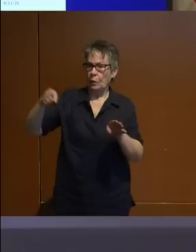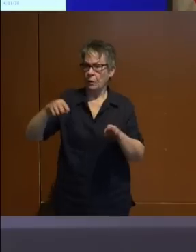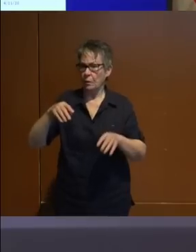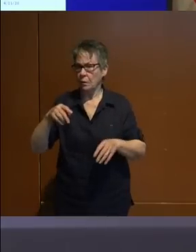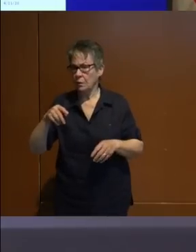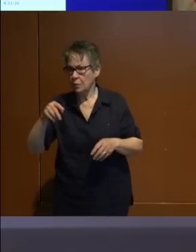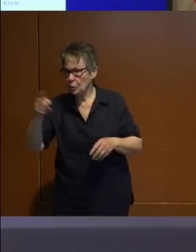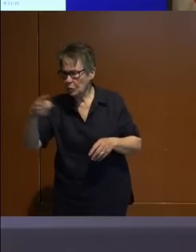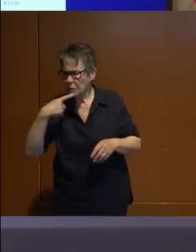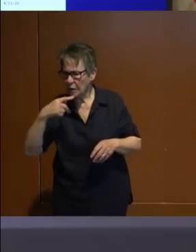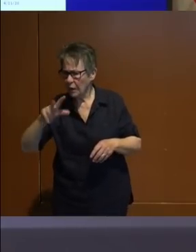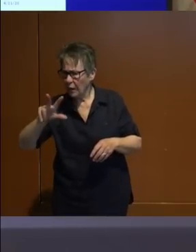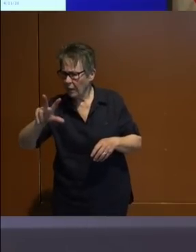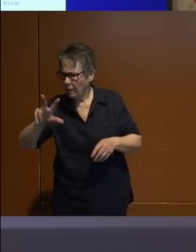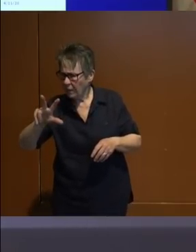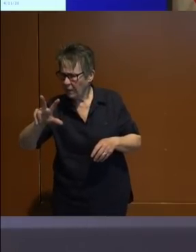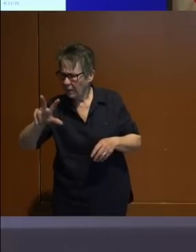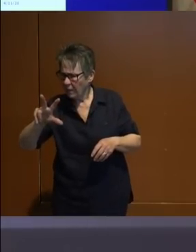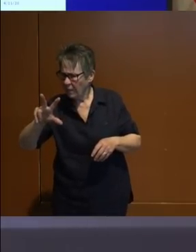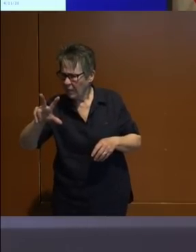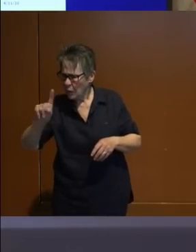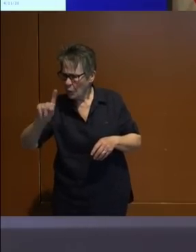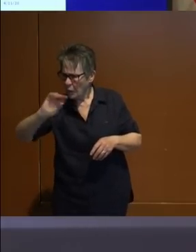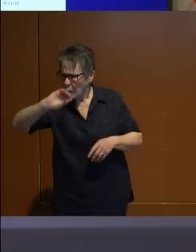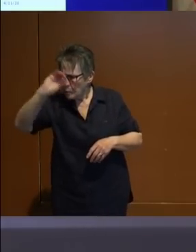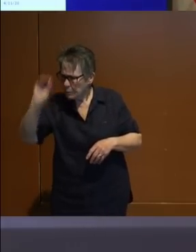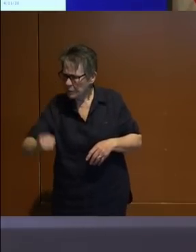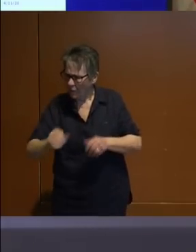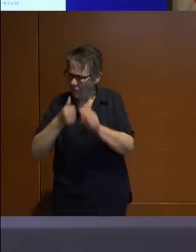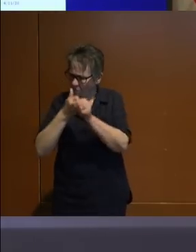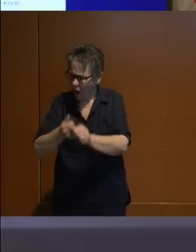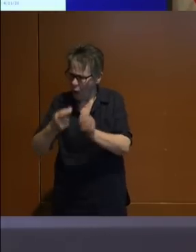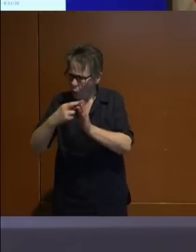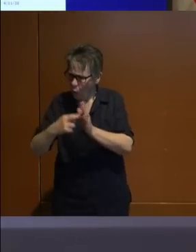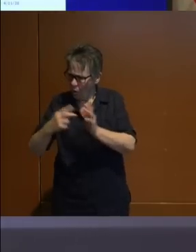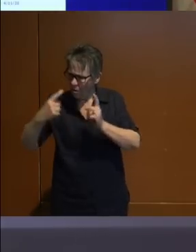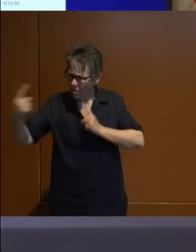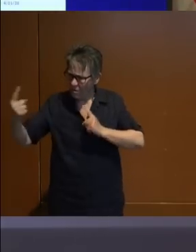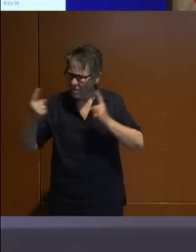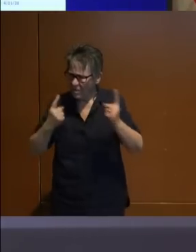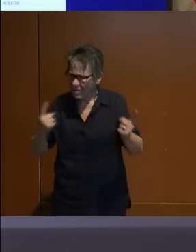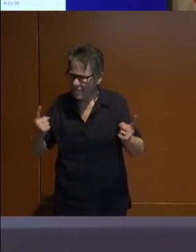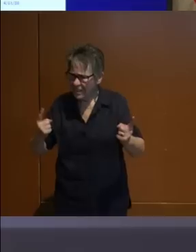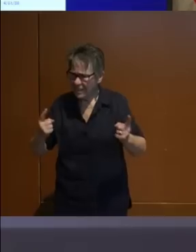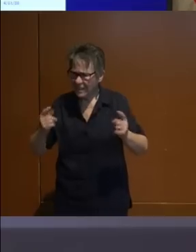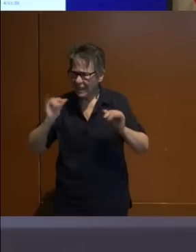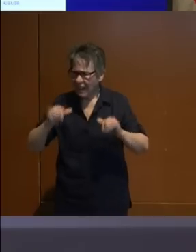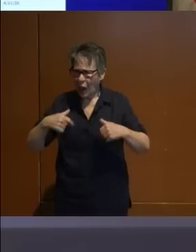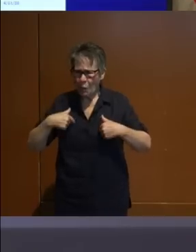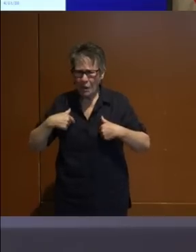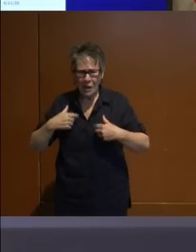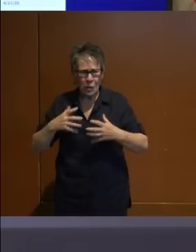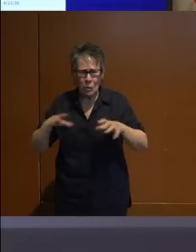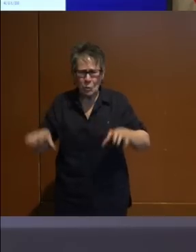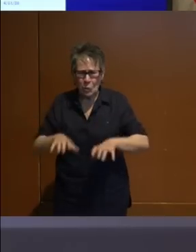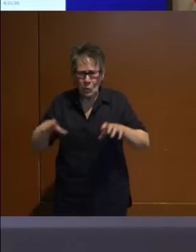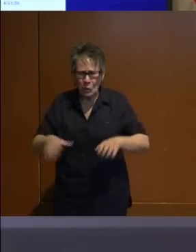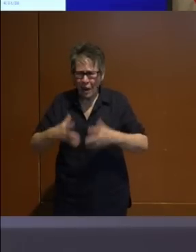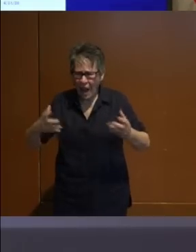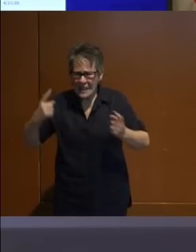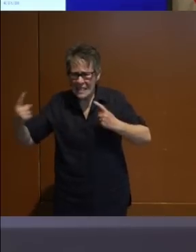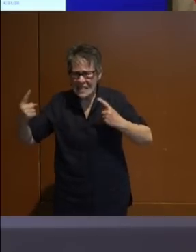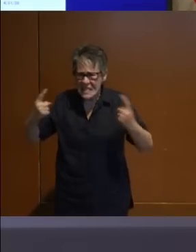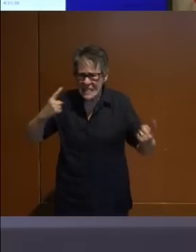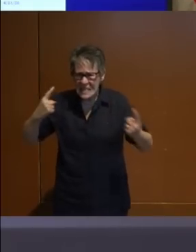hospitalizations. Are you, given the aggressive social distancing we're doing now, are you expecting months of at capacity